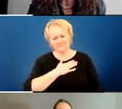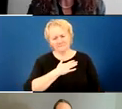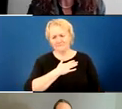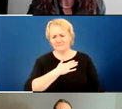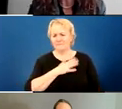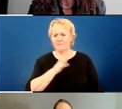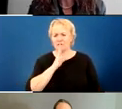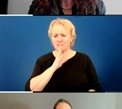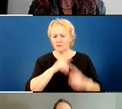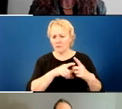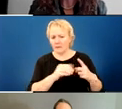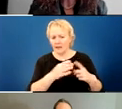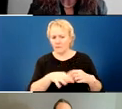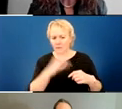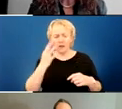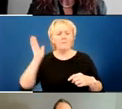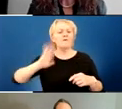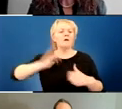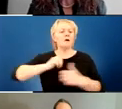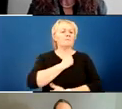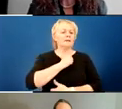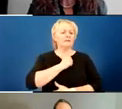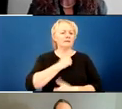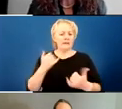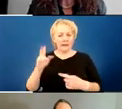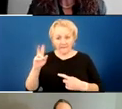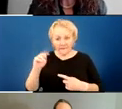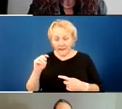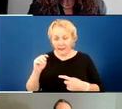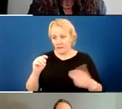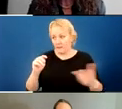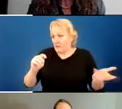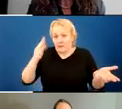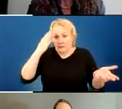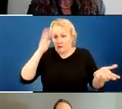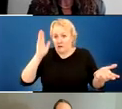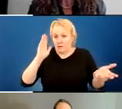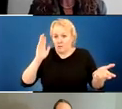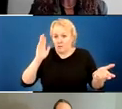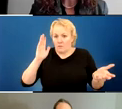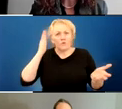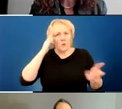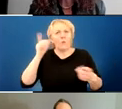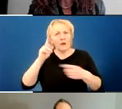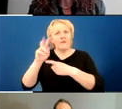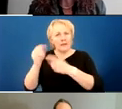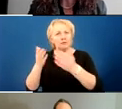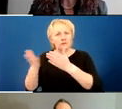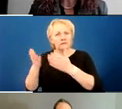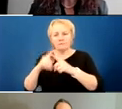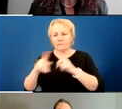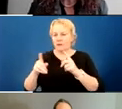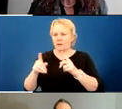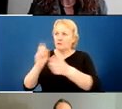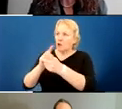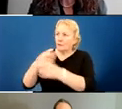talking with him, I found out he was a veteran. He didn't know where, you know, he knew where he got his VA services, but he didn't know his